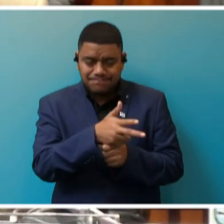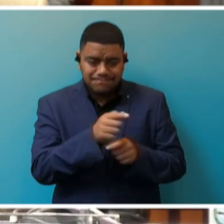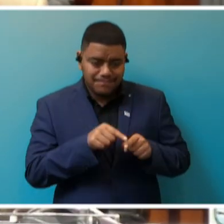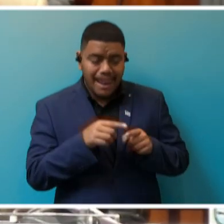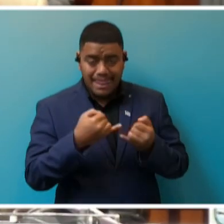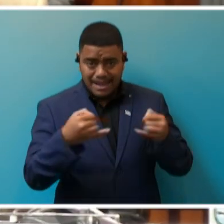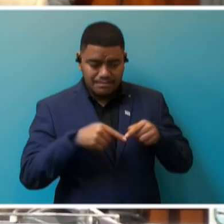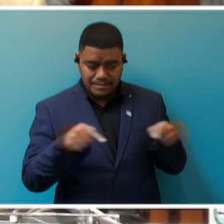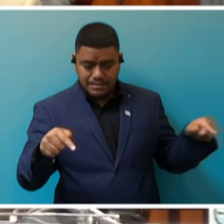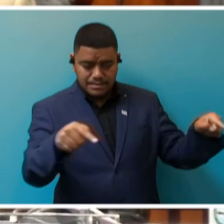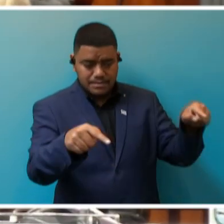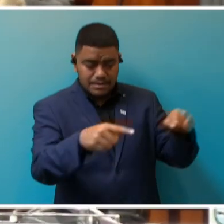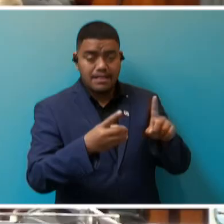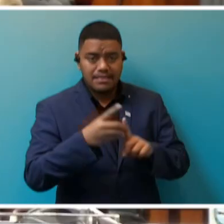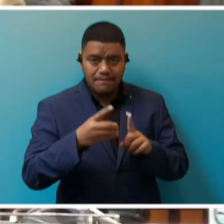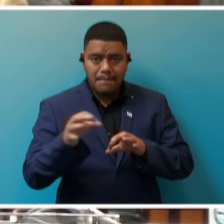Development Plan